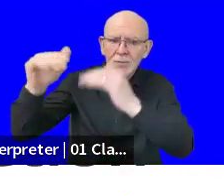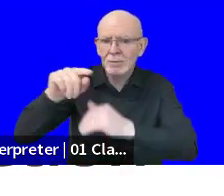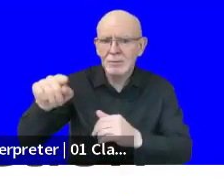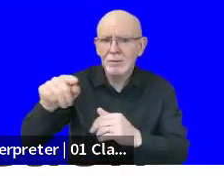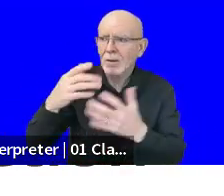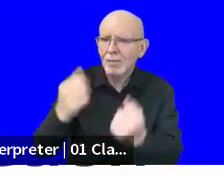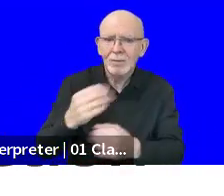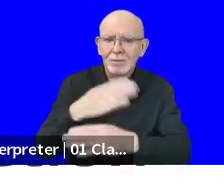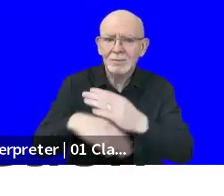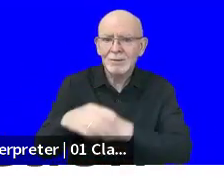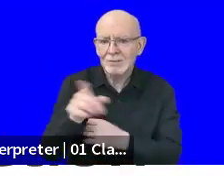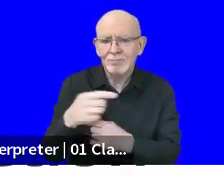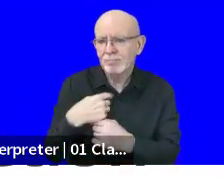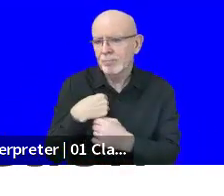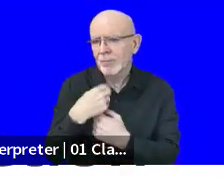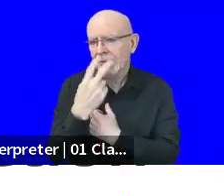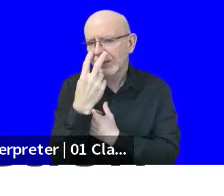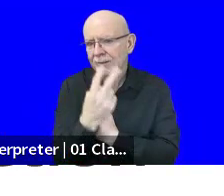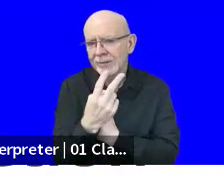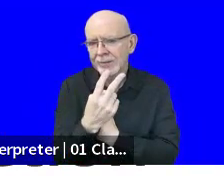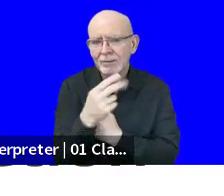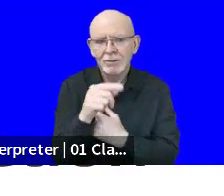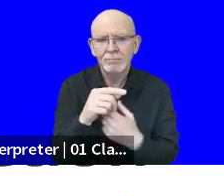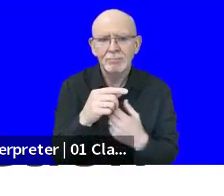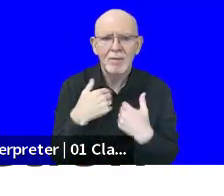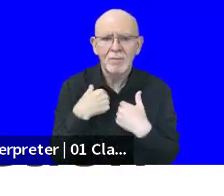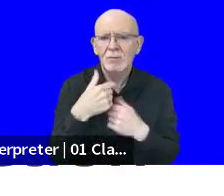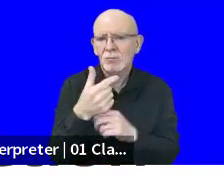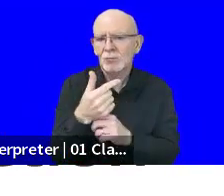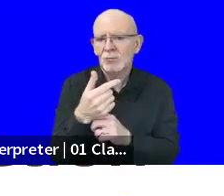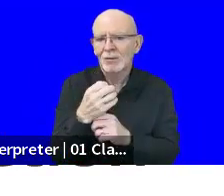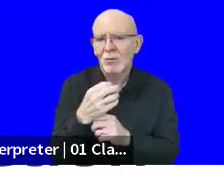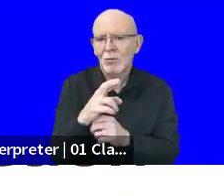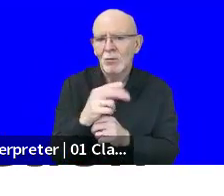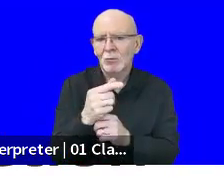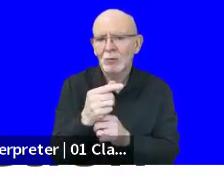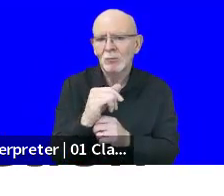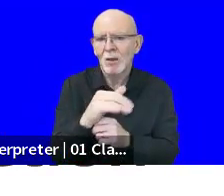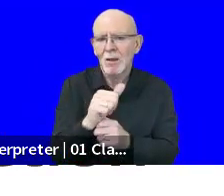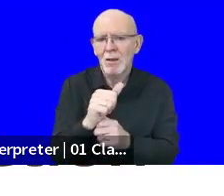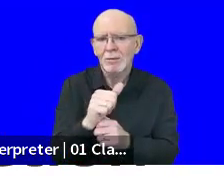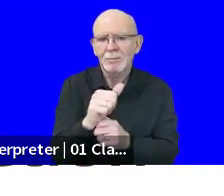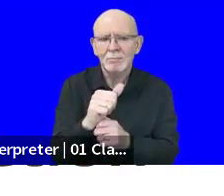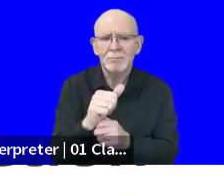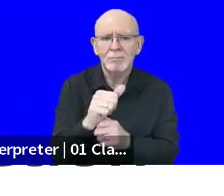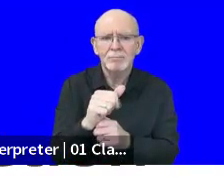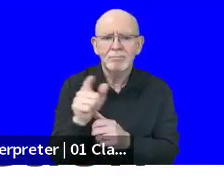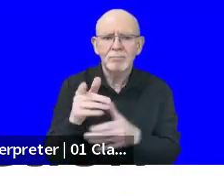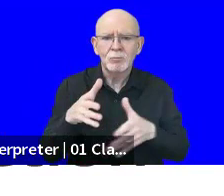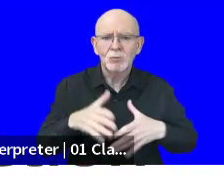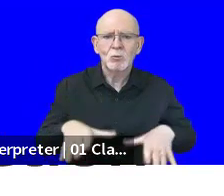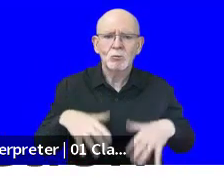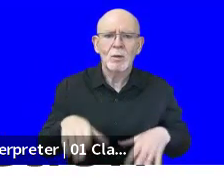disabilities. As we move through the webinar, please use the chat box to